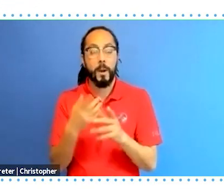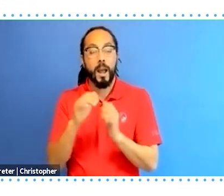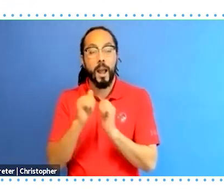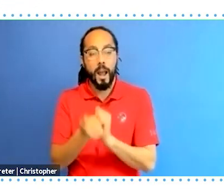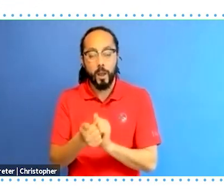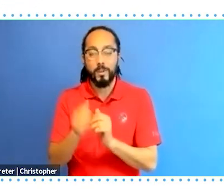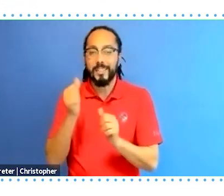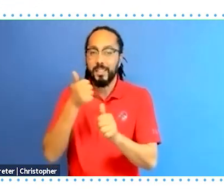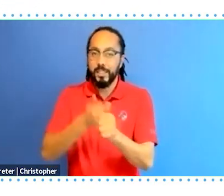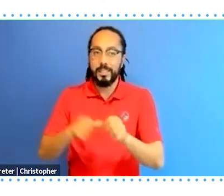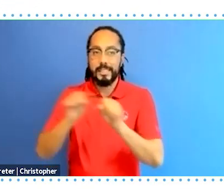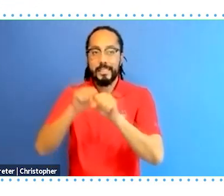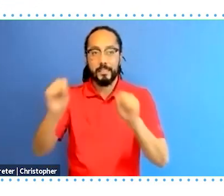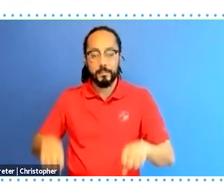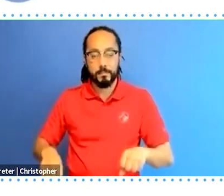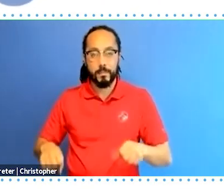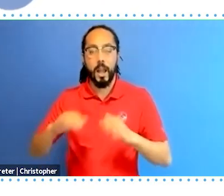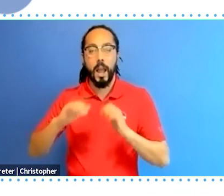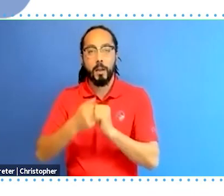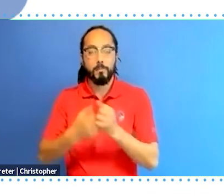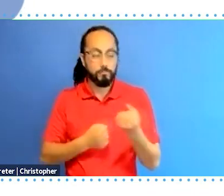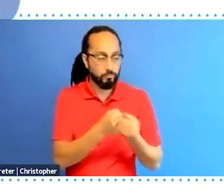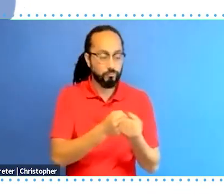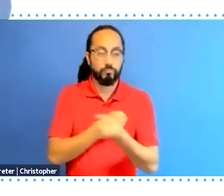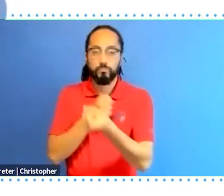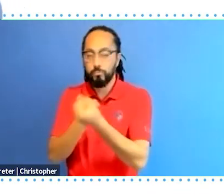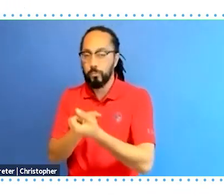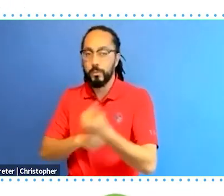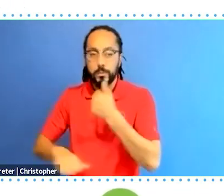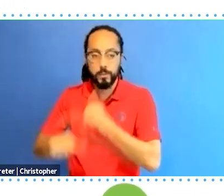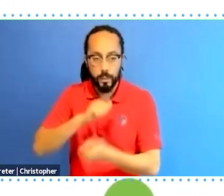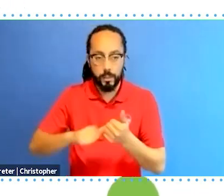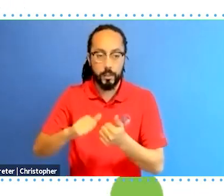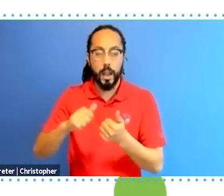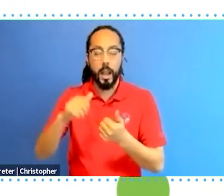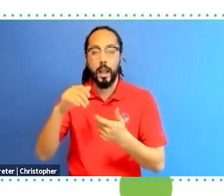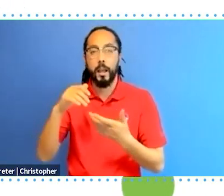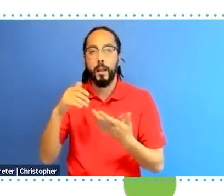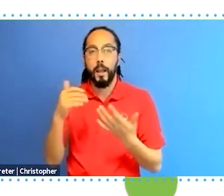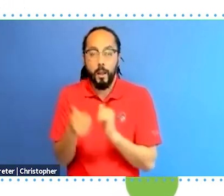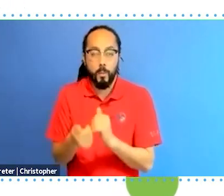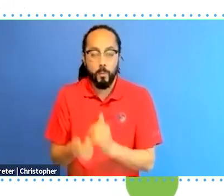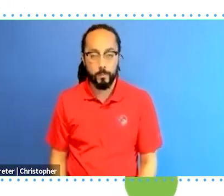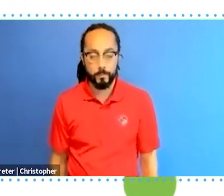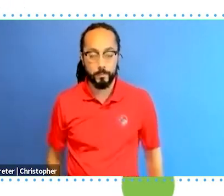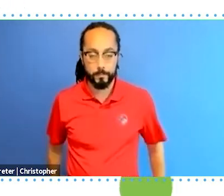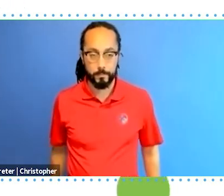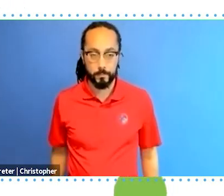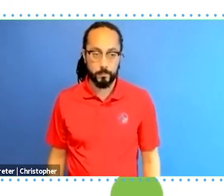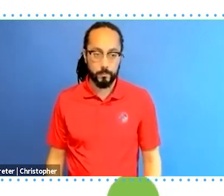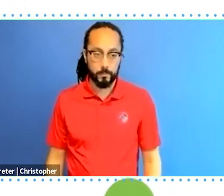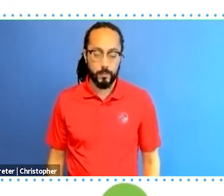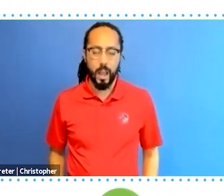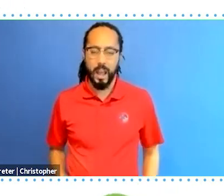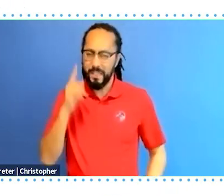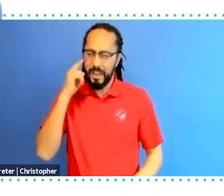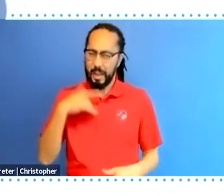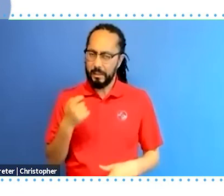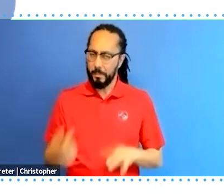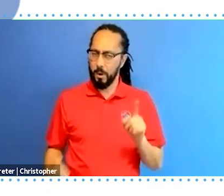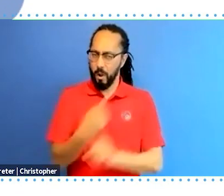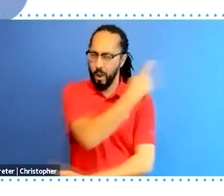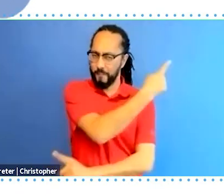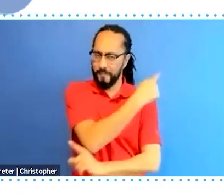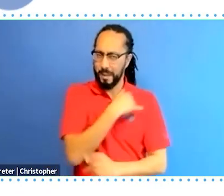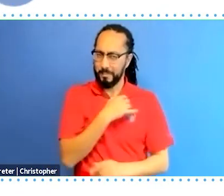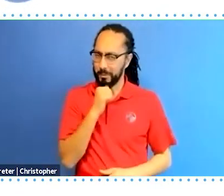systems kind of reflect and enable that kind of collegiality, I guess. I think I went really off topic.